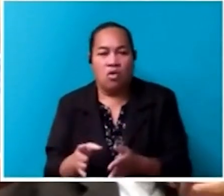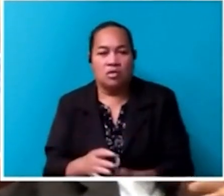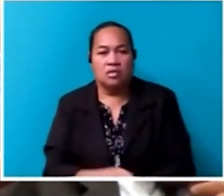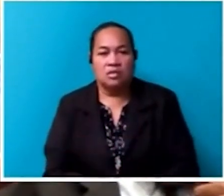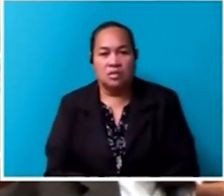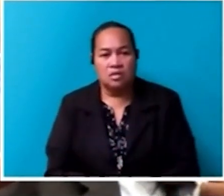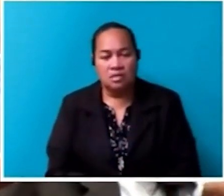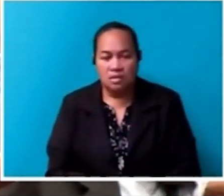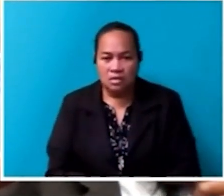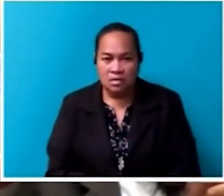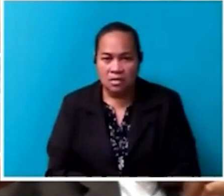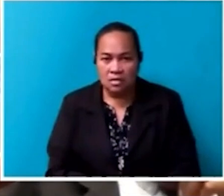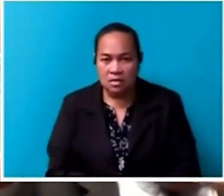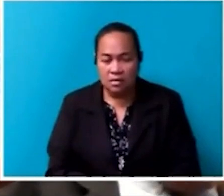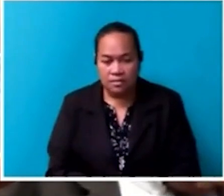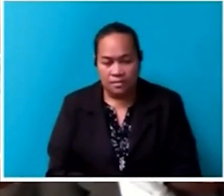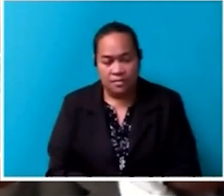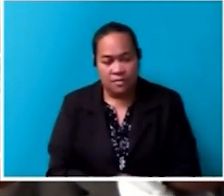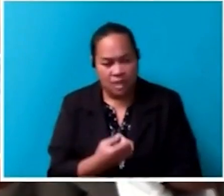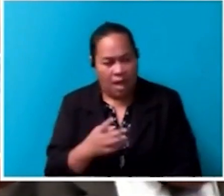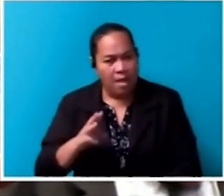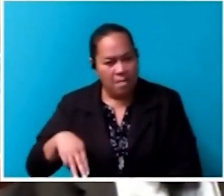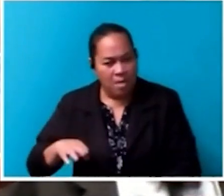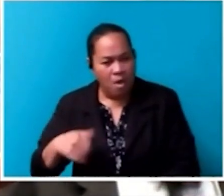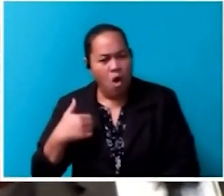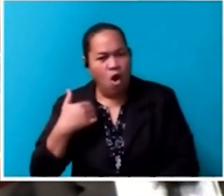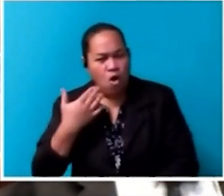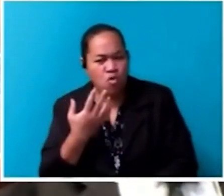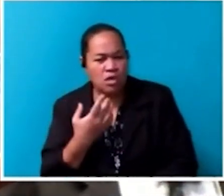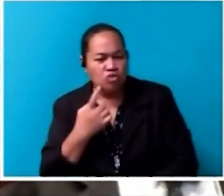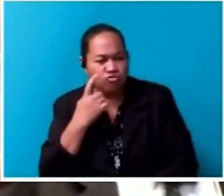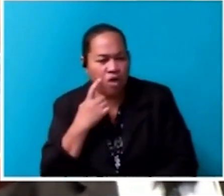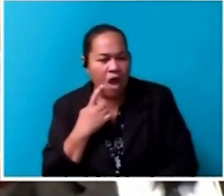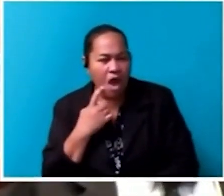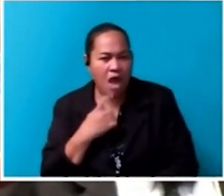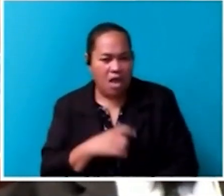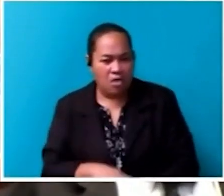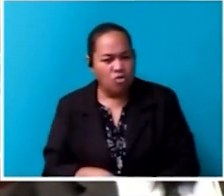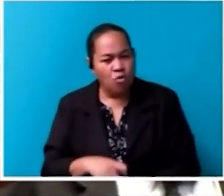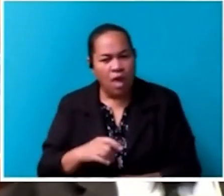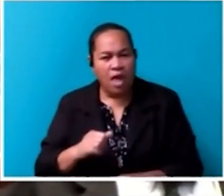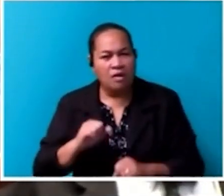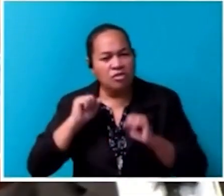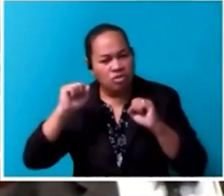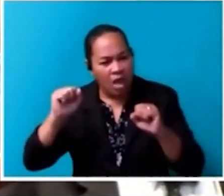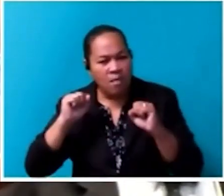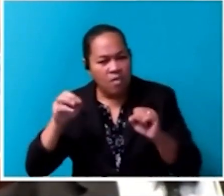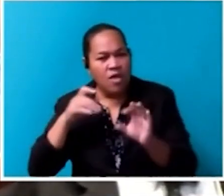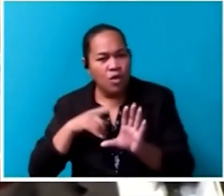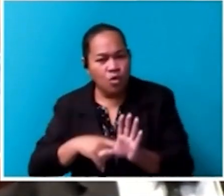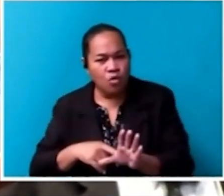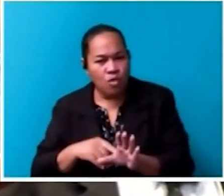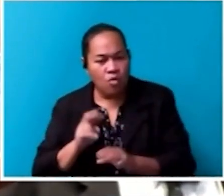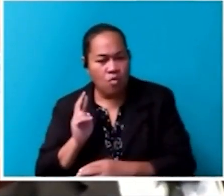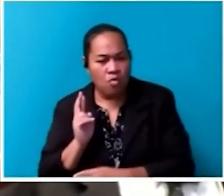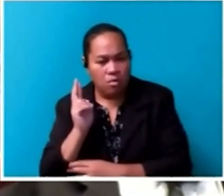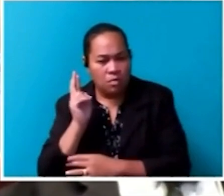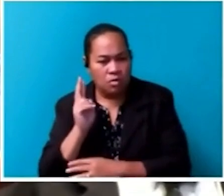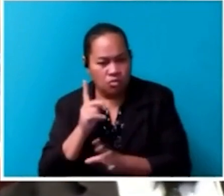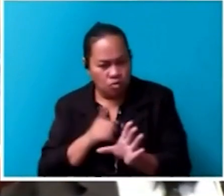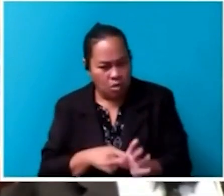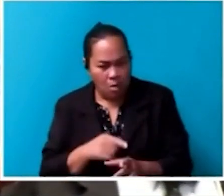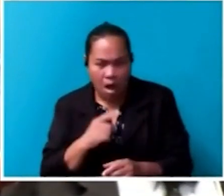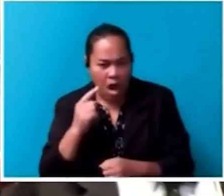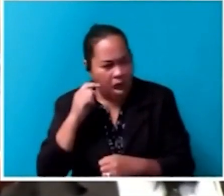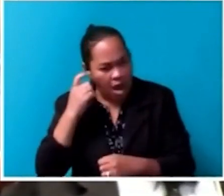The Honourable Member has always been trying to be a champion of youth in this House, but I've never seen